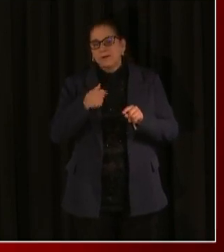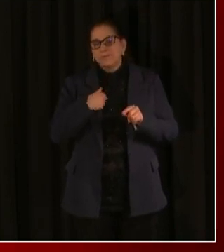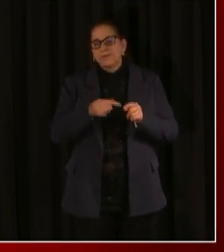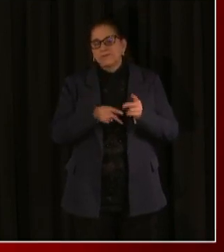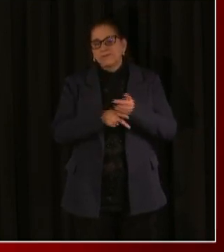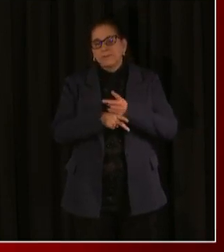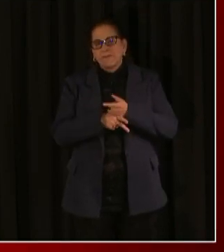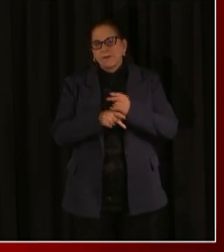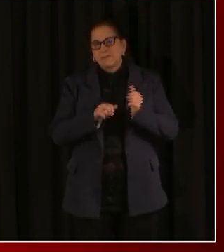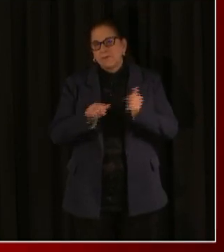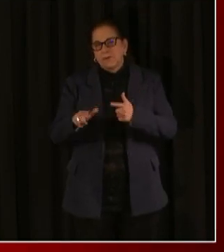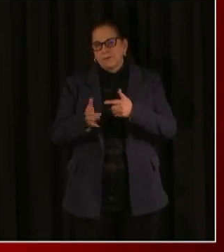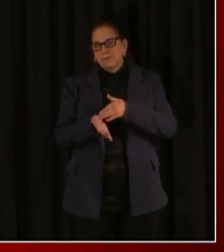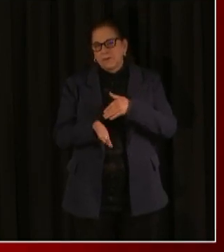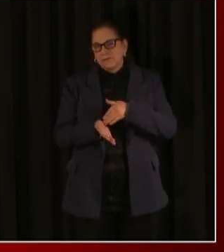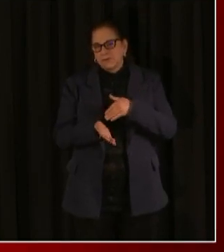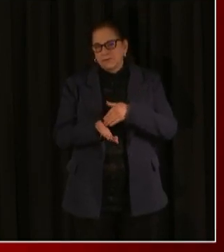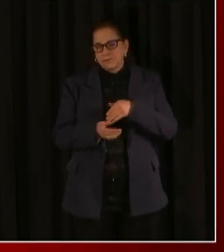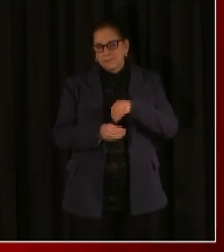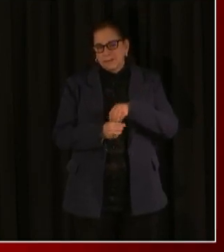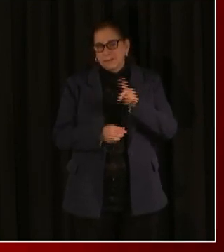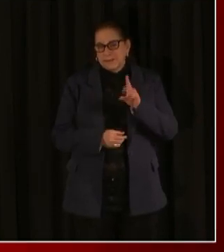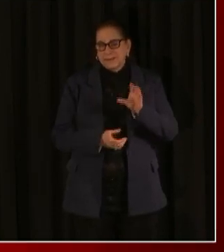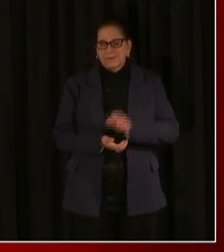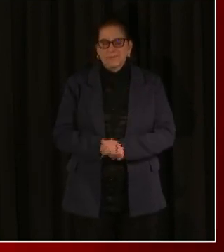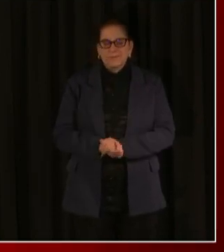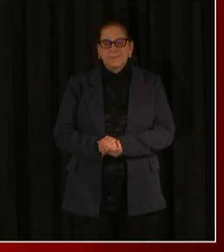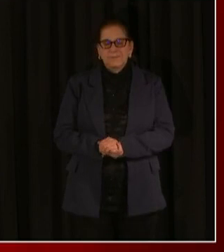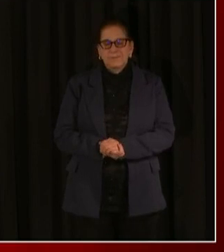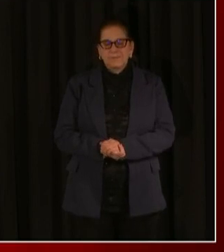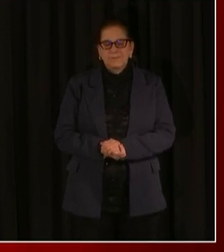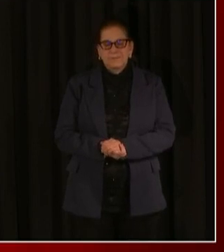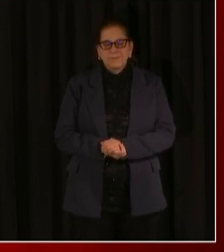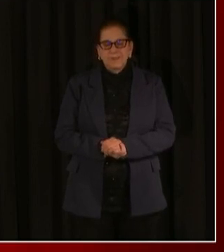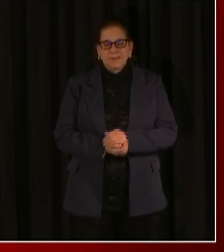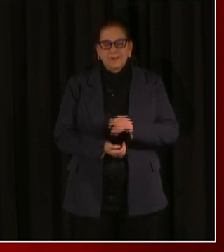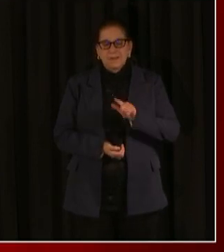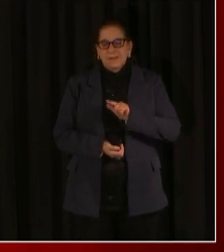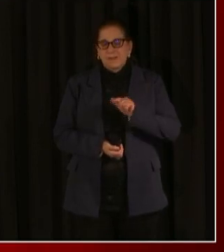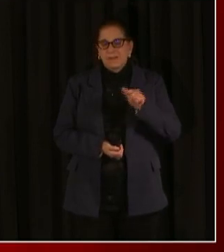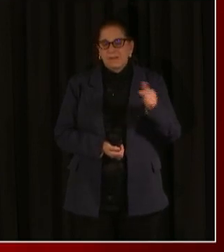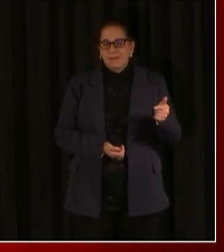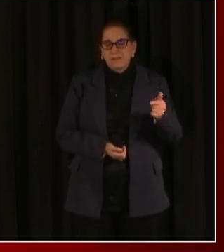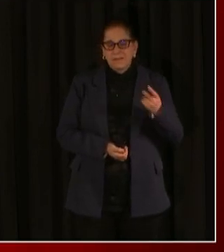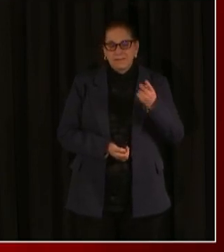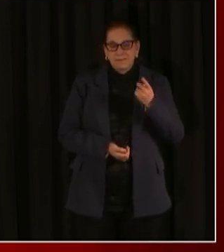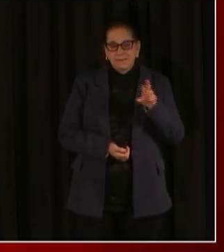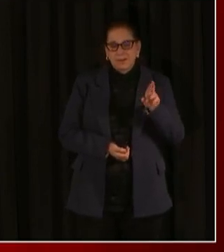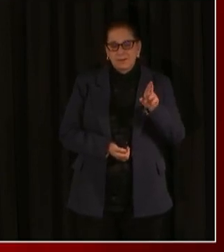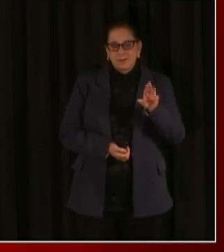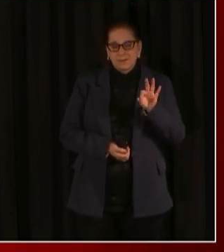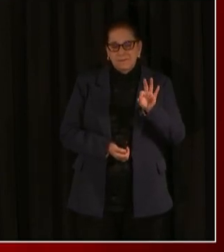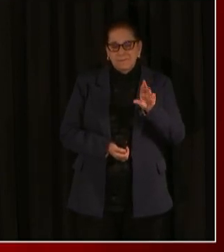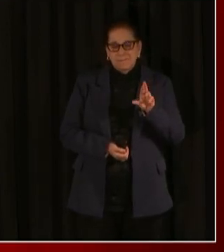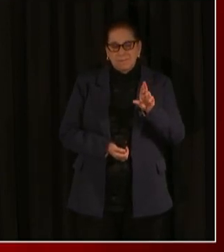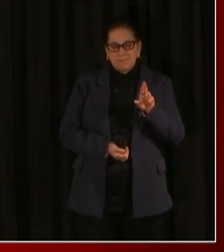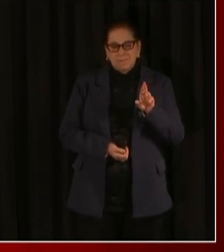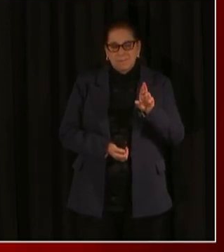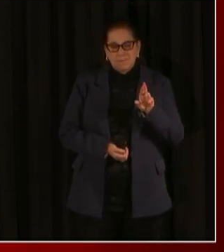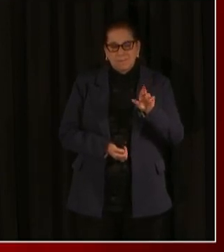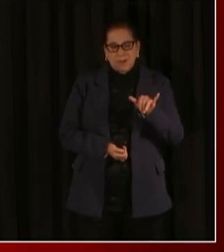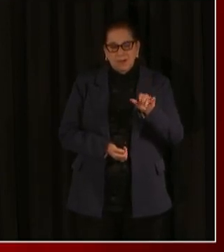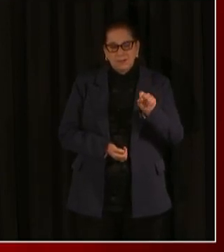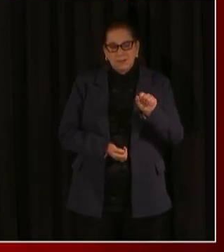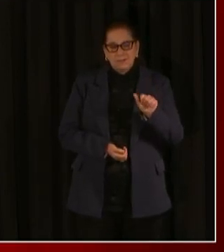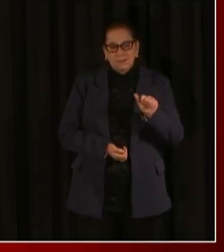lot to say very fast. So, Dr. Preetha, I'm going to kick it over to you now to begin with